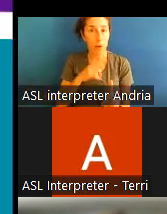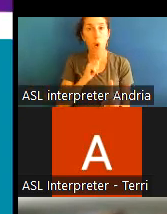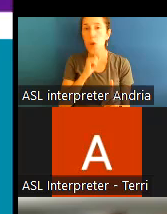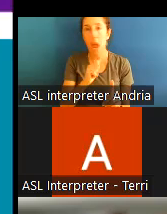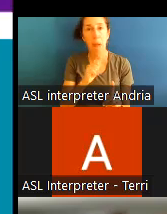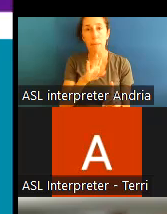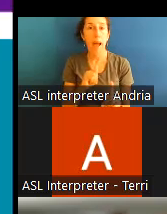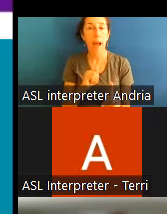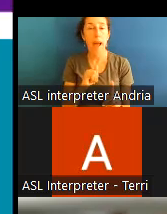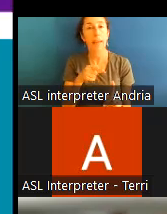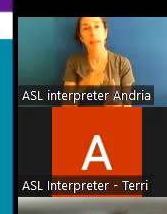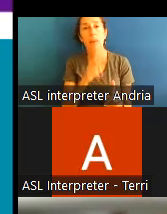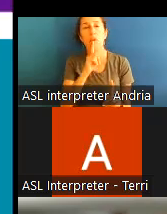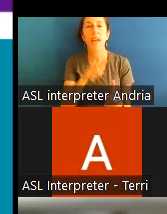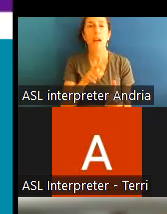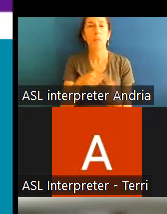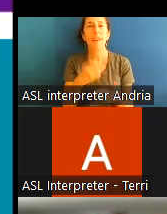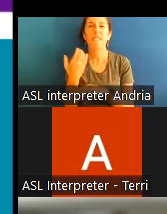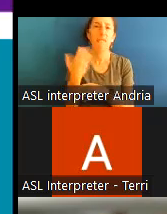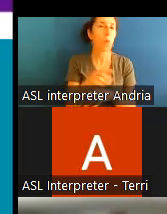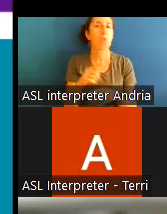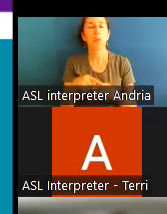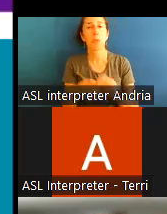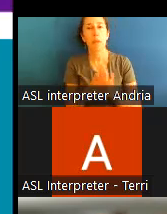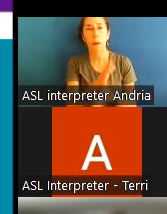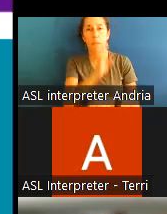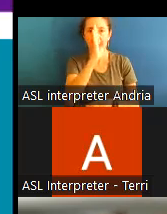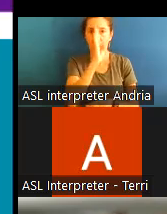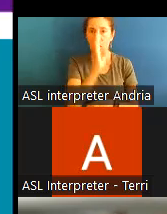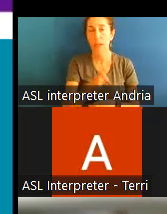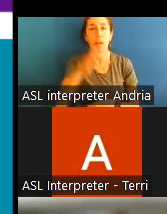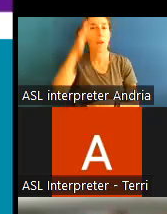the way, they'll be okay.